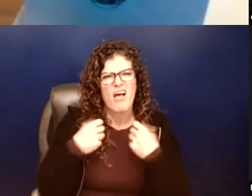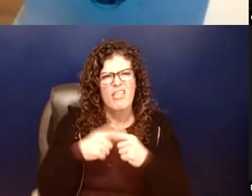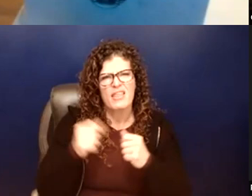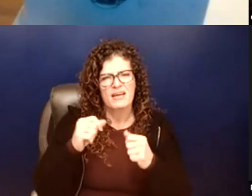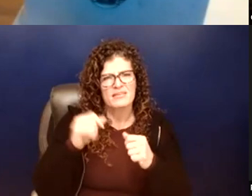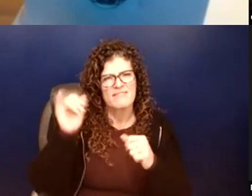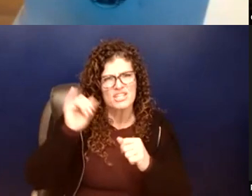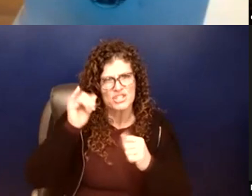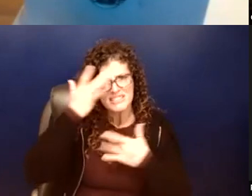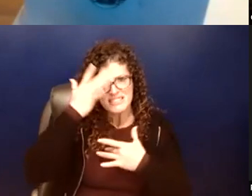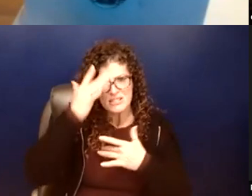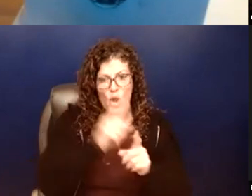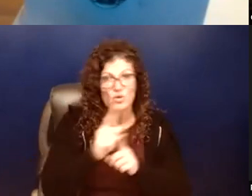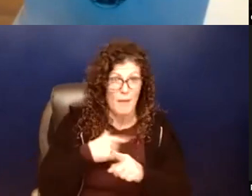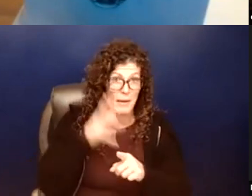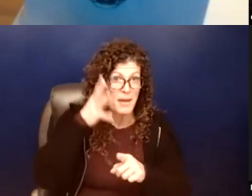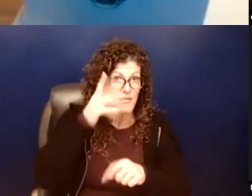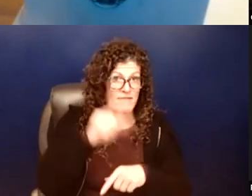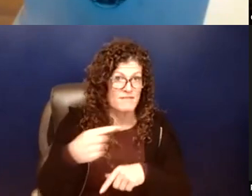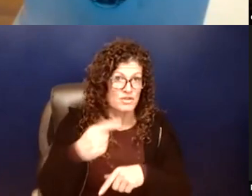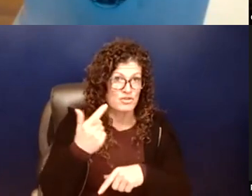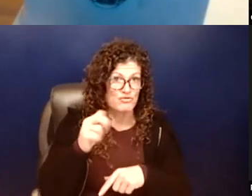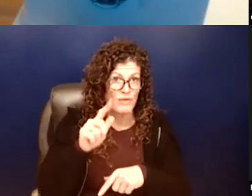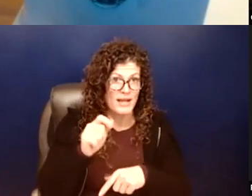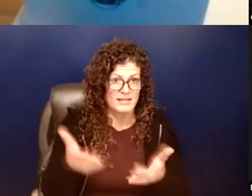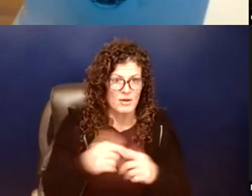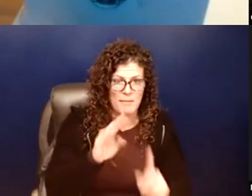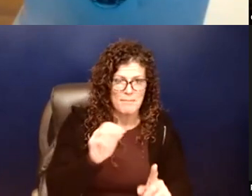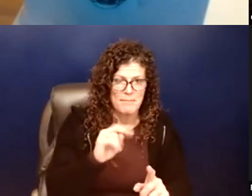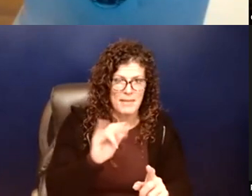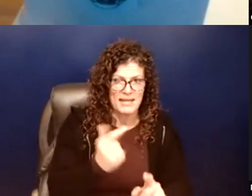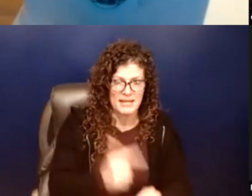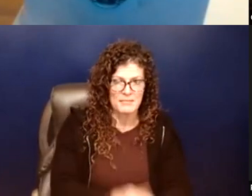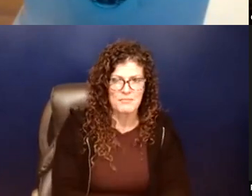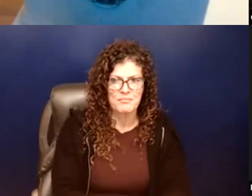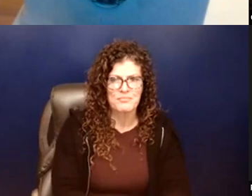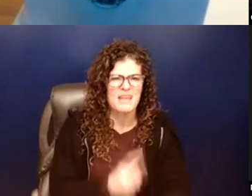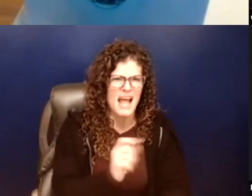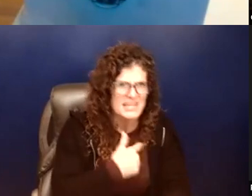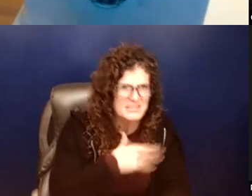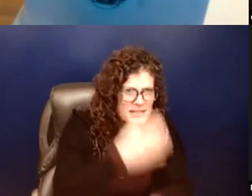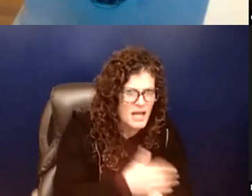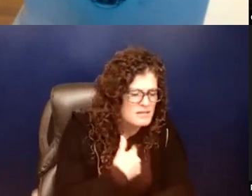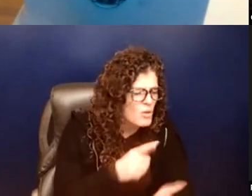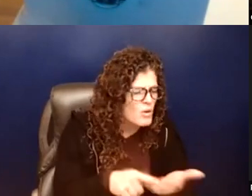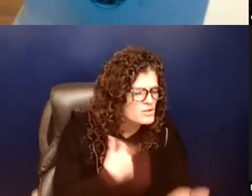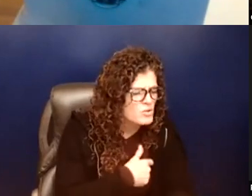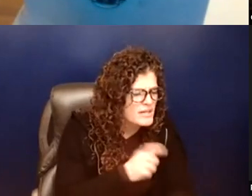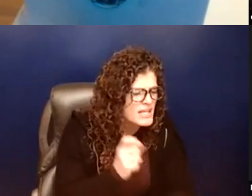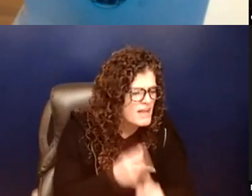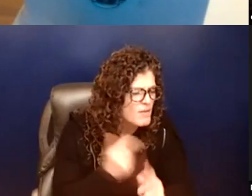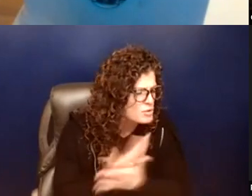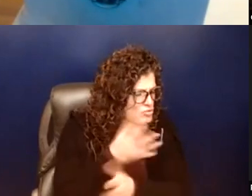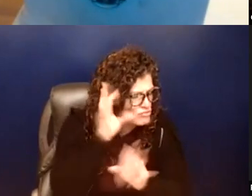I'm also the parent of a first grader at Manning Elementary School. I asked my son, Joe, what do we need from a